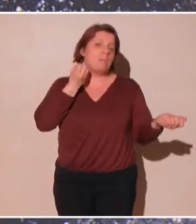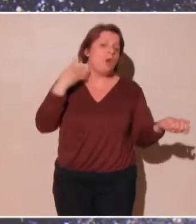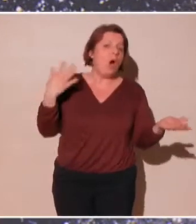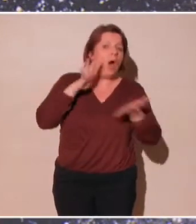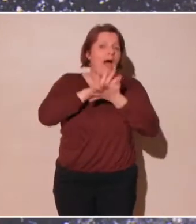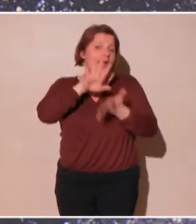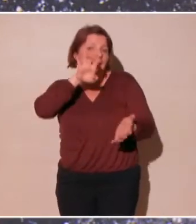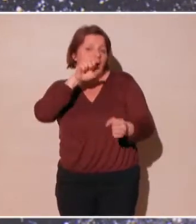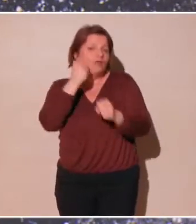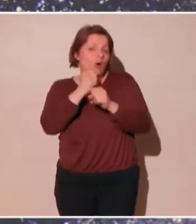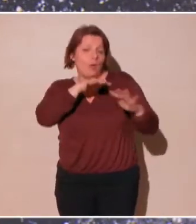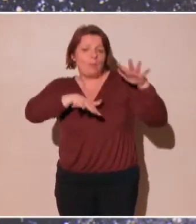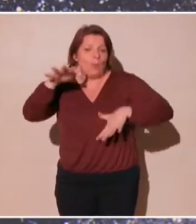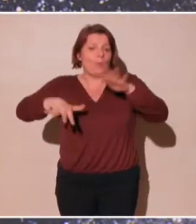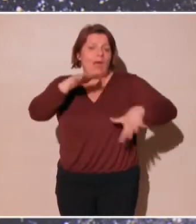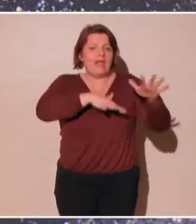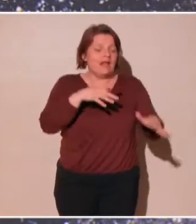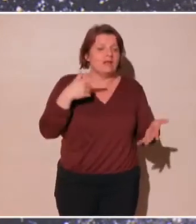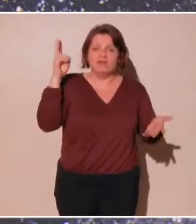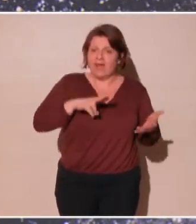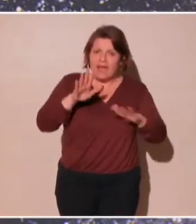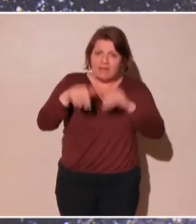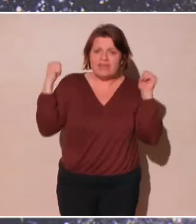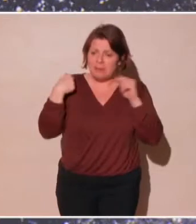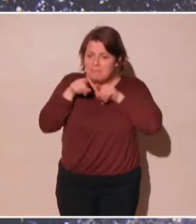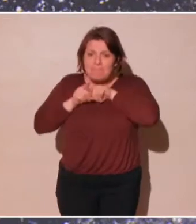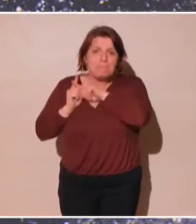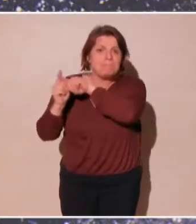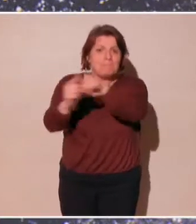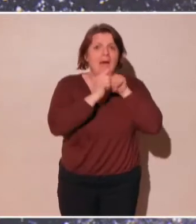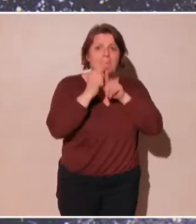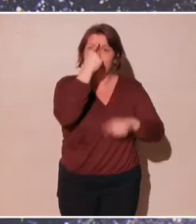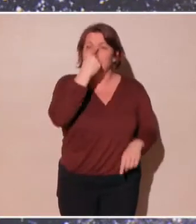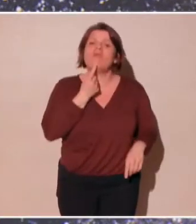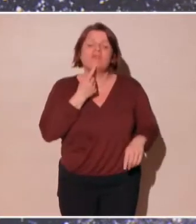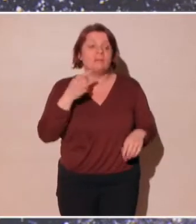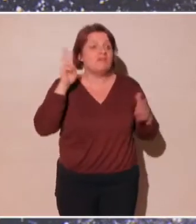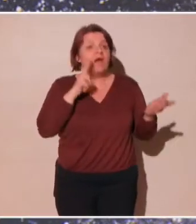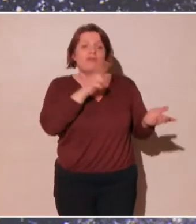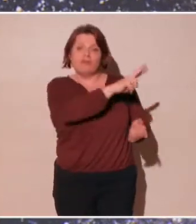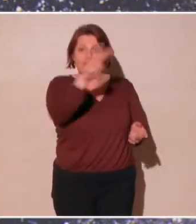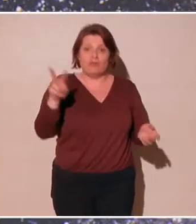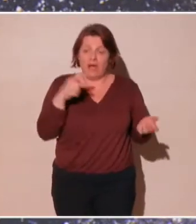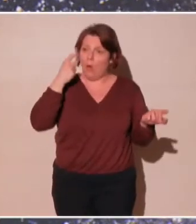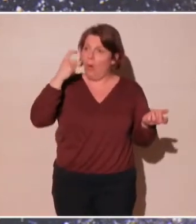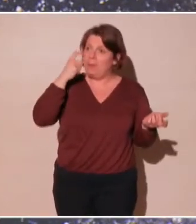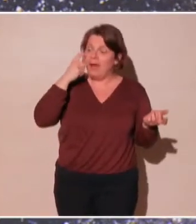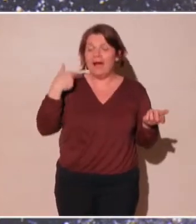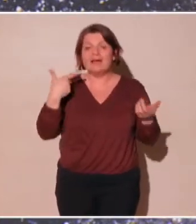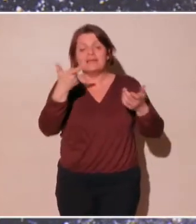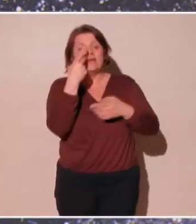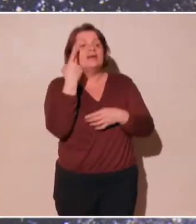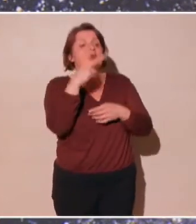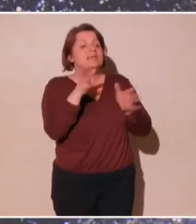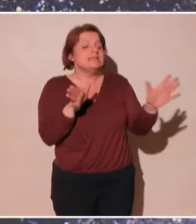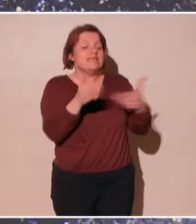white males in their 40s. We need more diversities. I have noticed that in